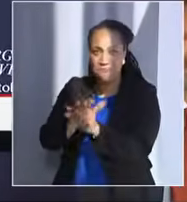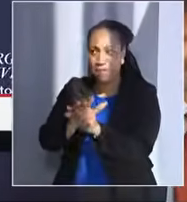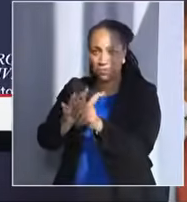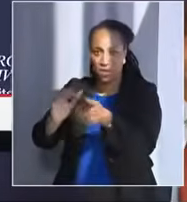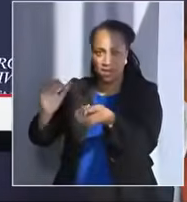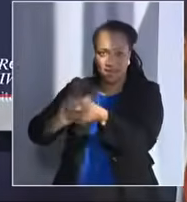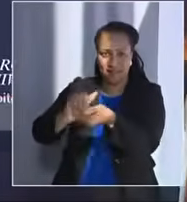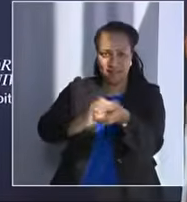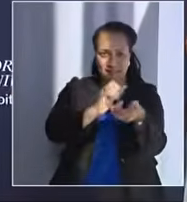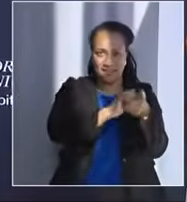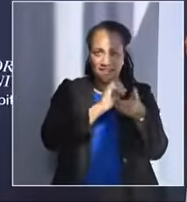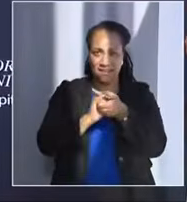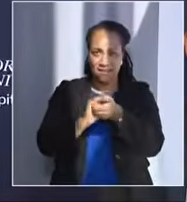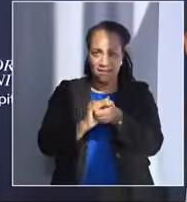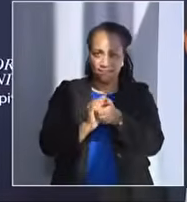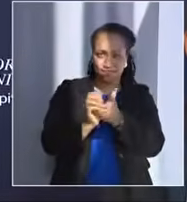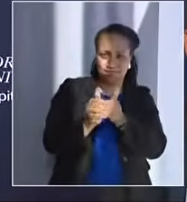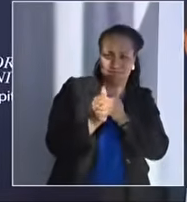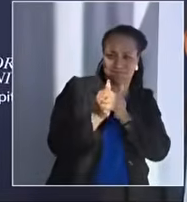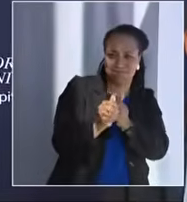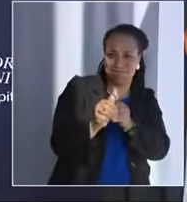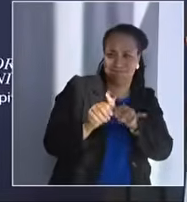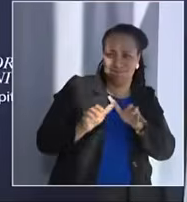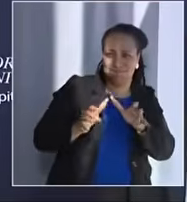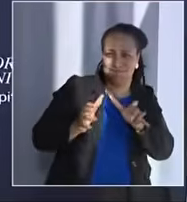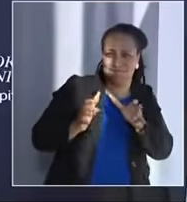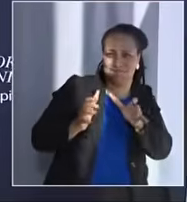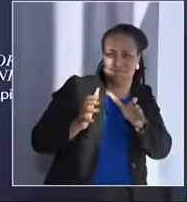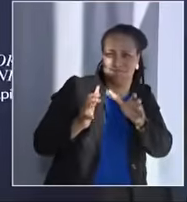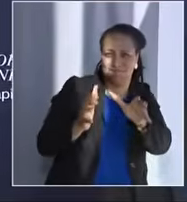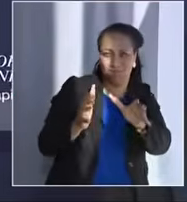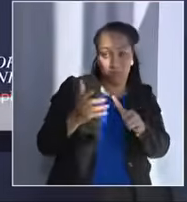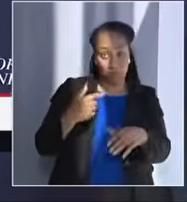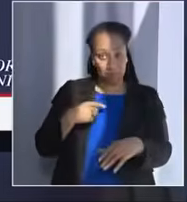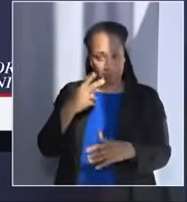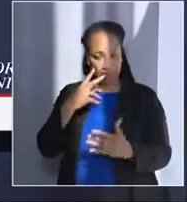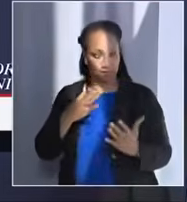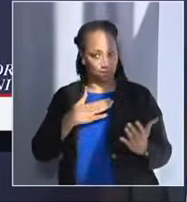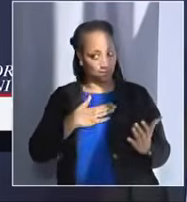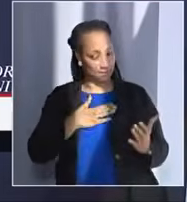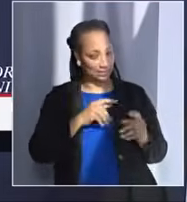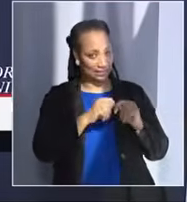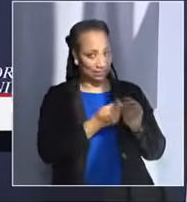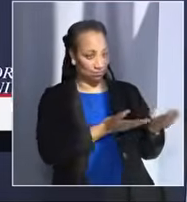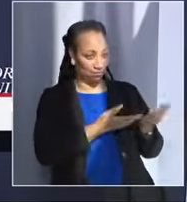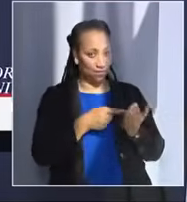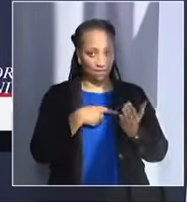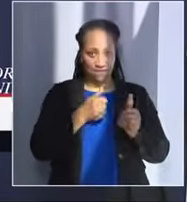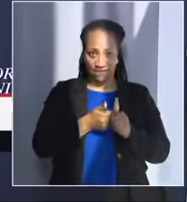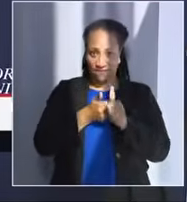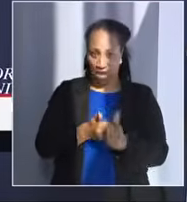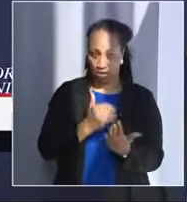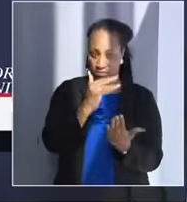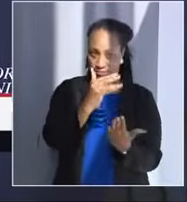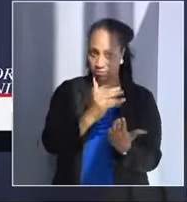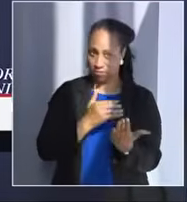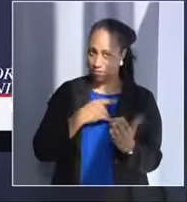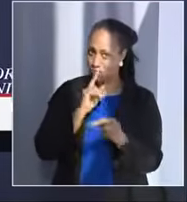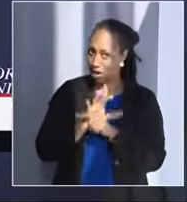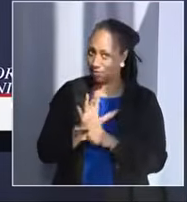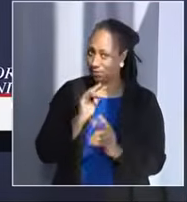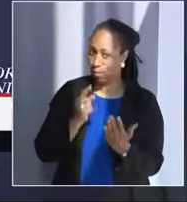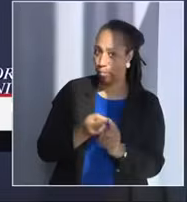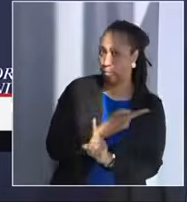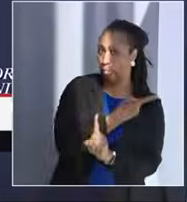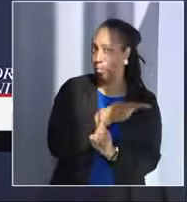I'd stick to the script mostly. This building is a vibrant, modern, and sustainable home for our